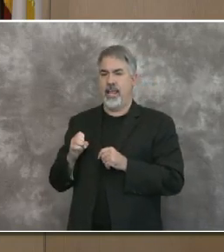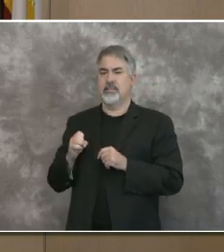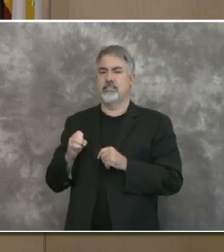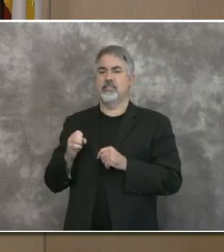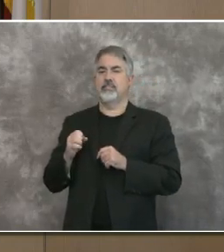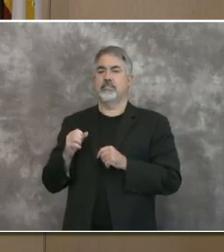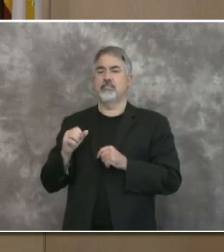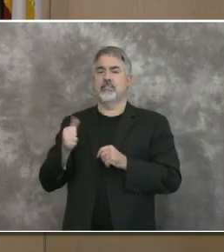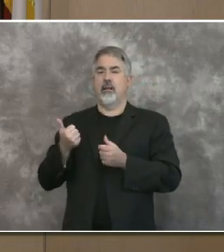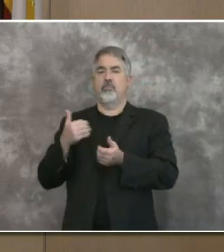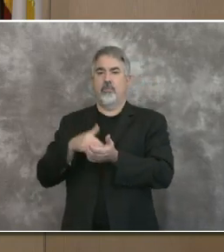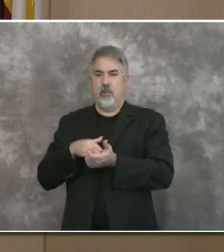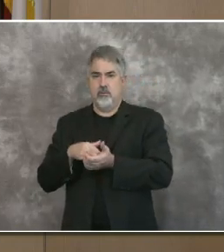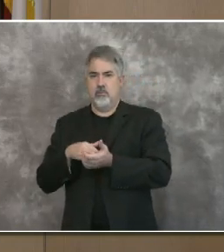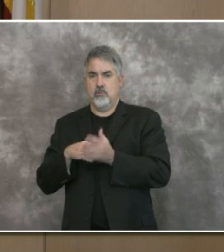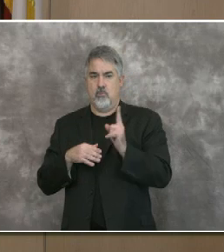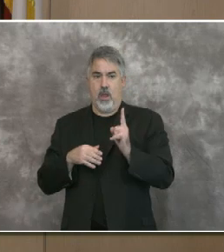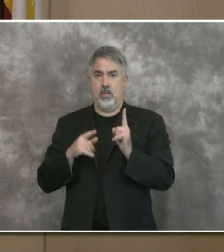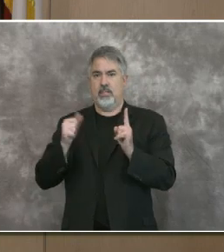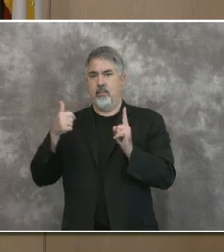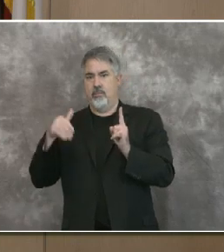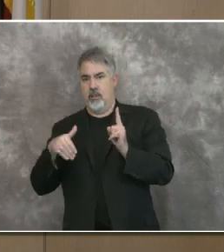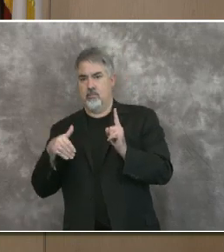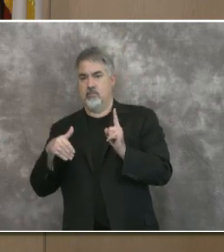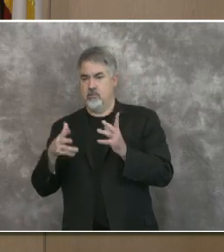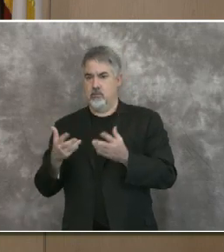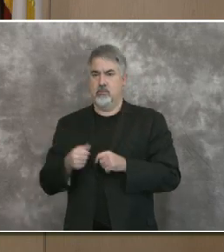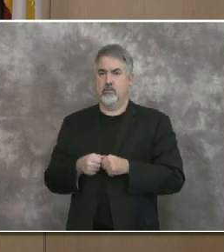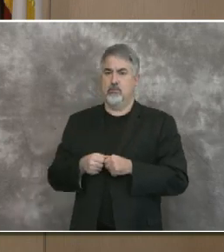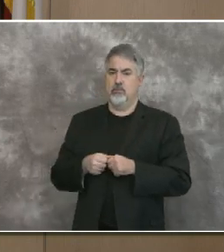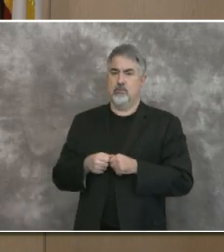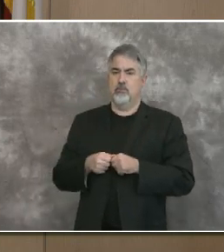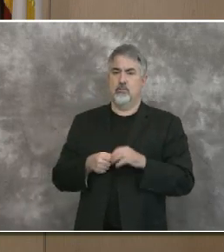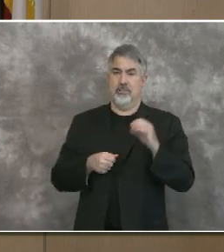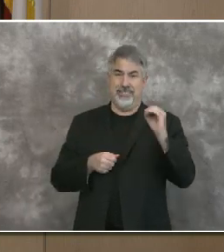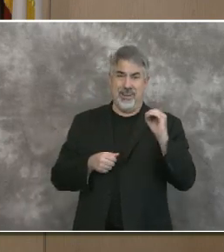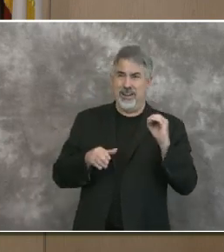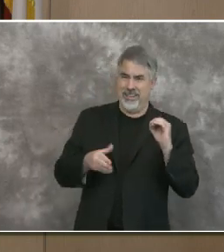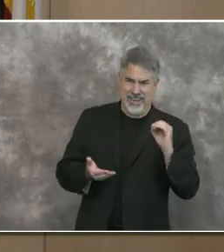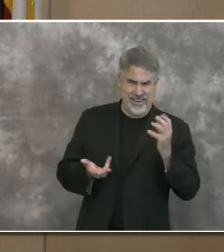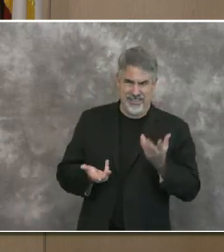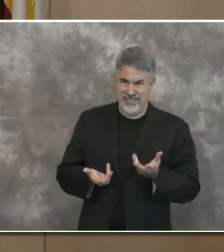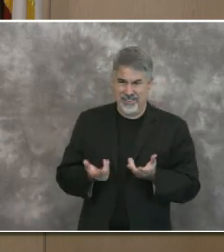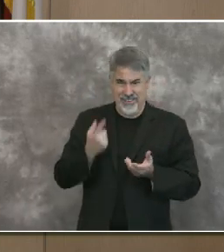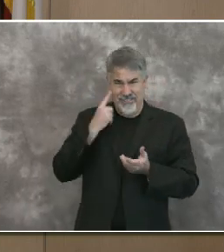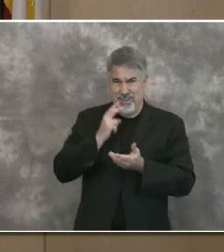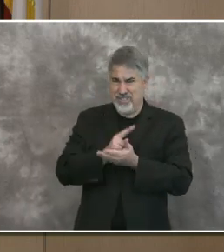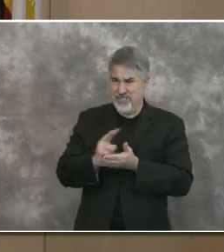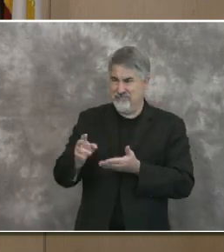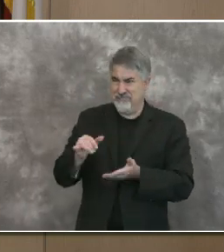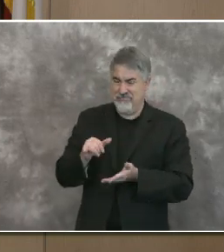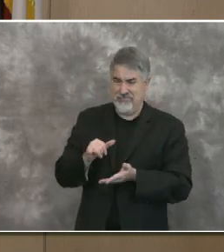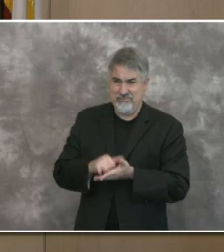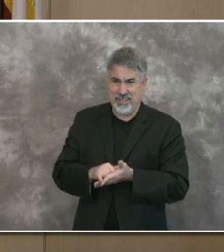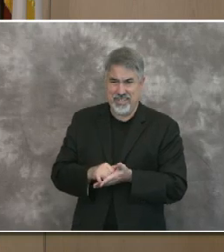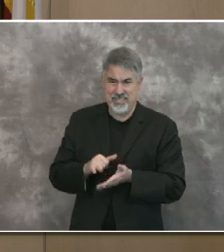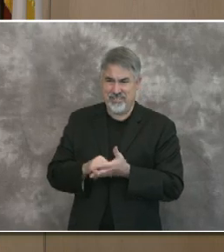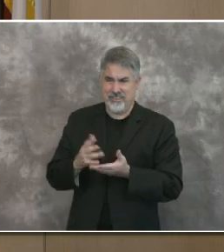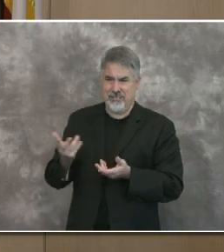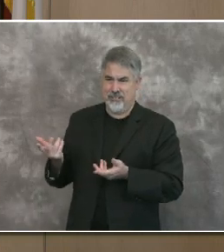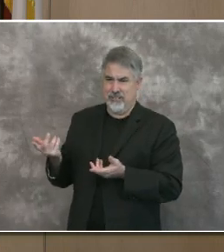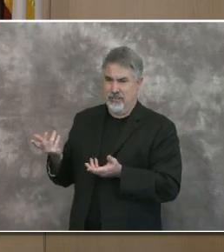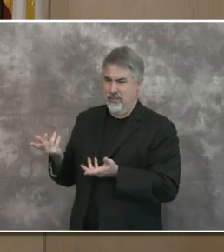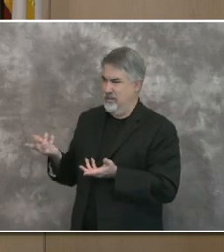14 days. In your medical opinion, is this an attainable and appropriate standard? And if not, how might the gating criteria be changed to